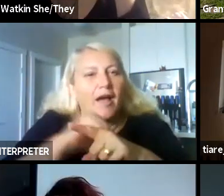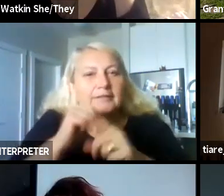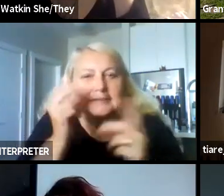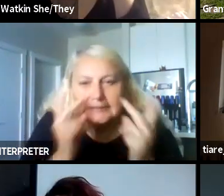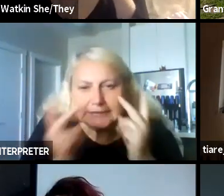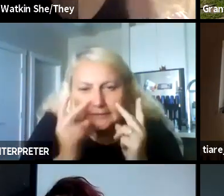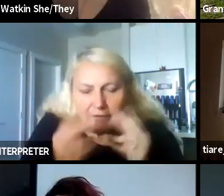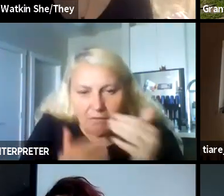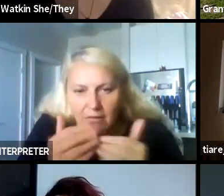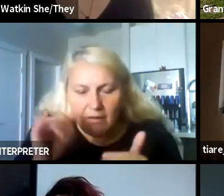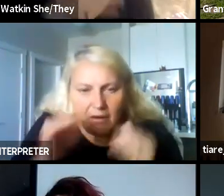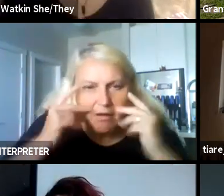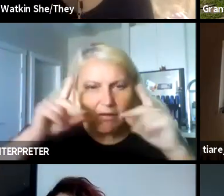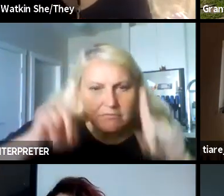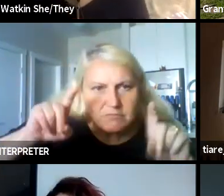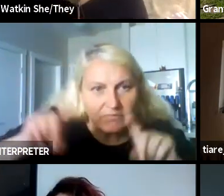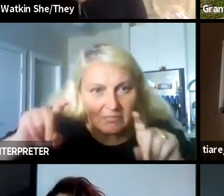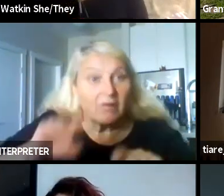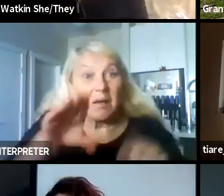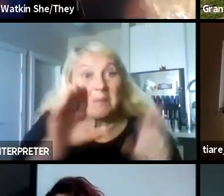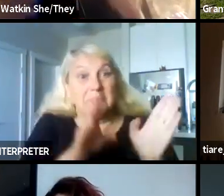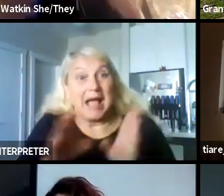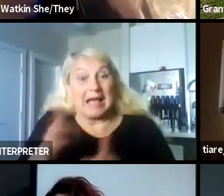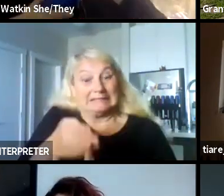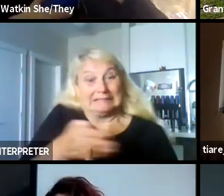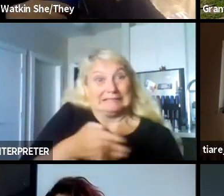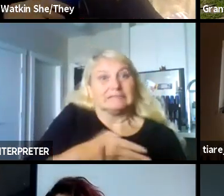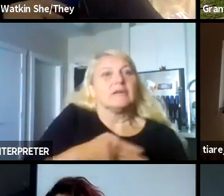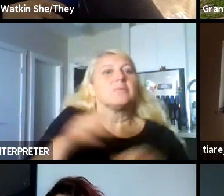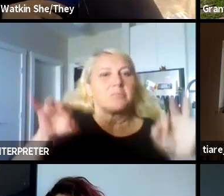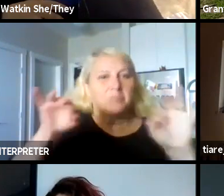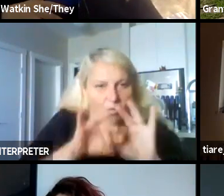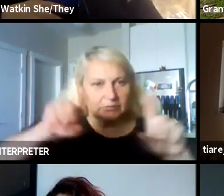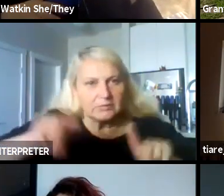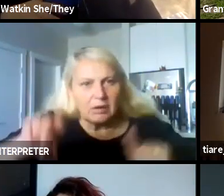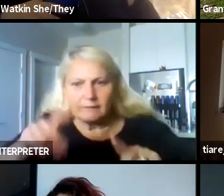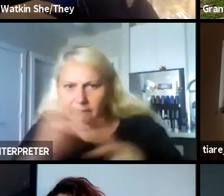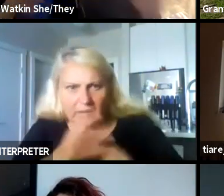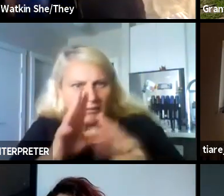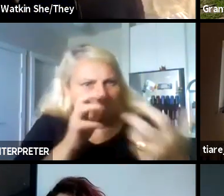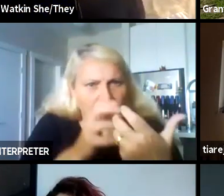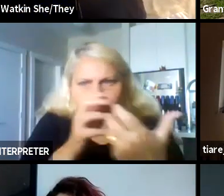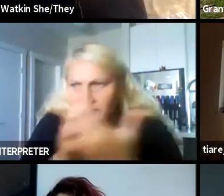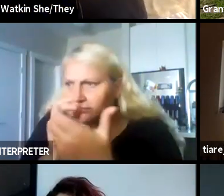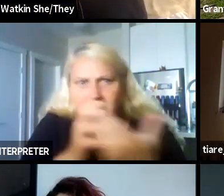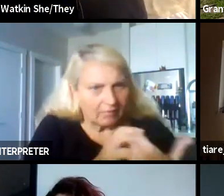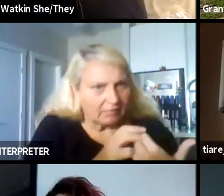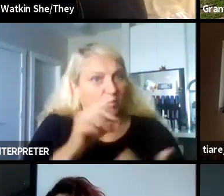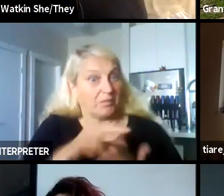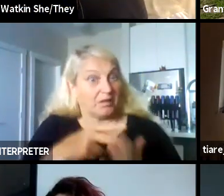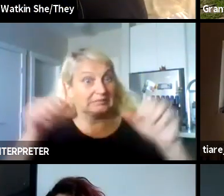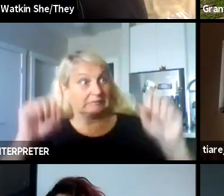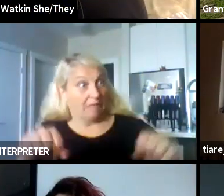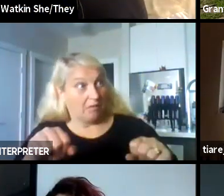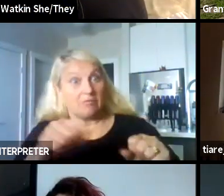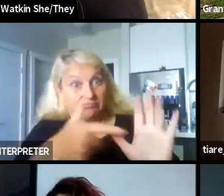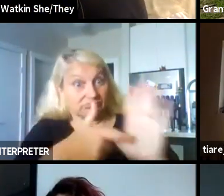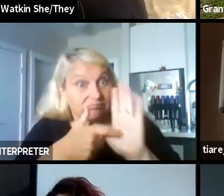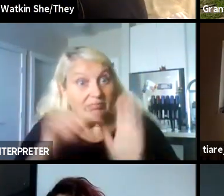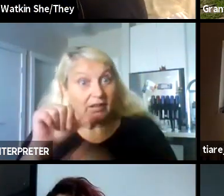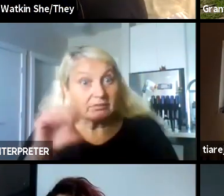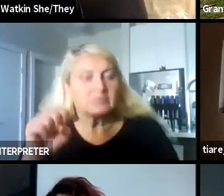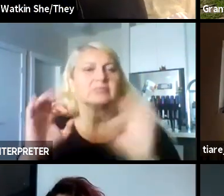Planning beforehand is going to be a very necessary process for creating accessibility. And then of course, if you've noticed, we've been doing some